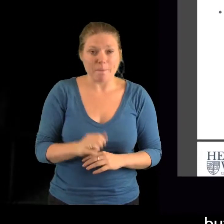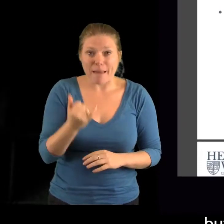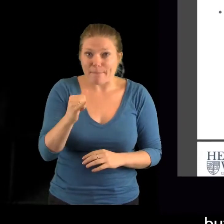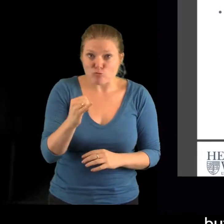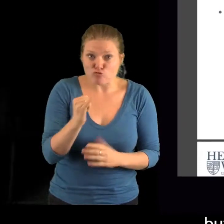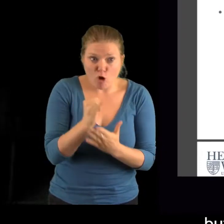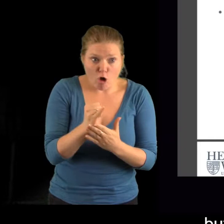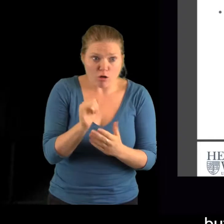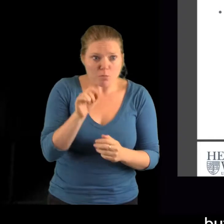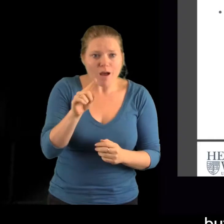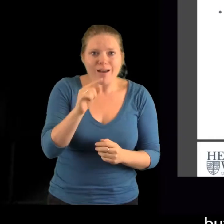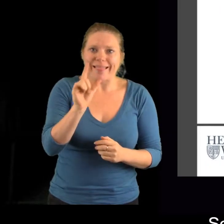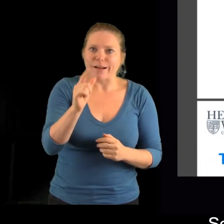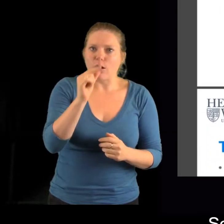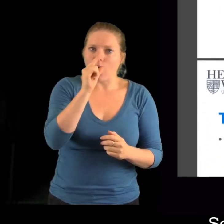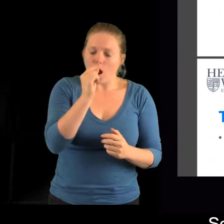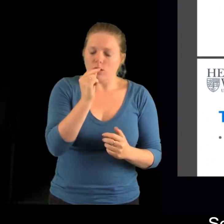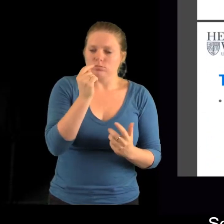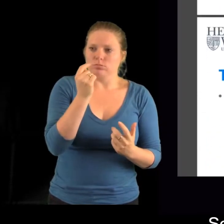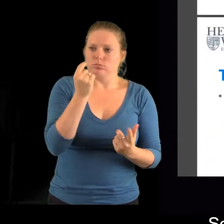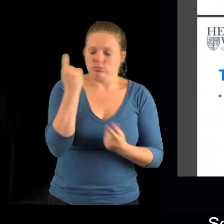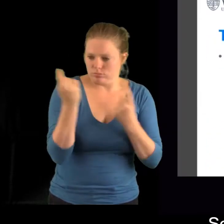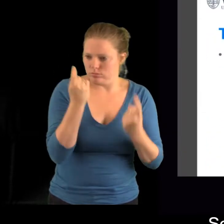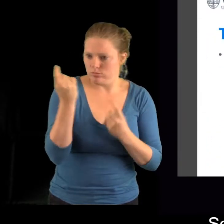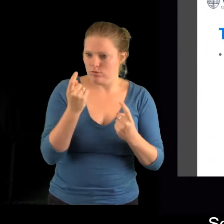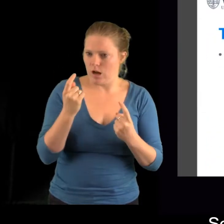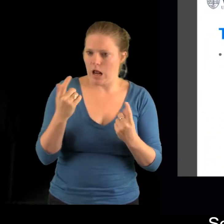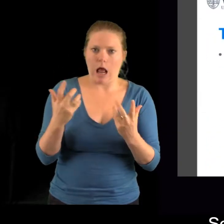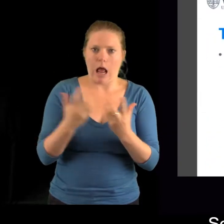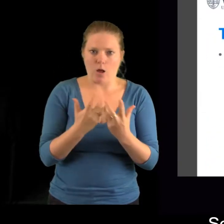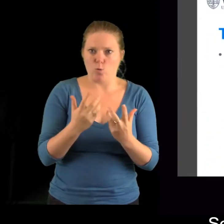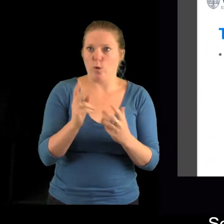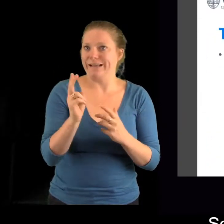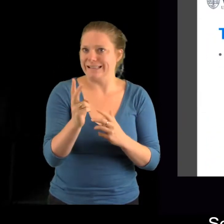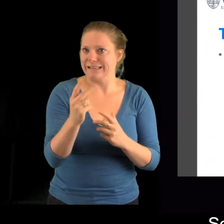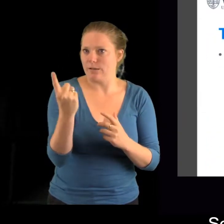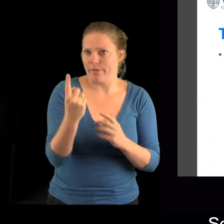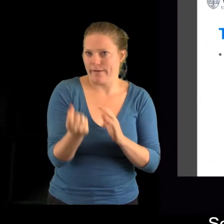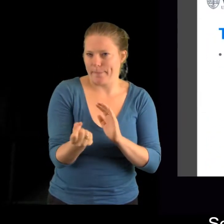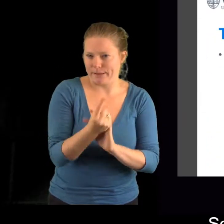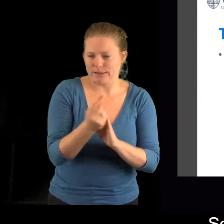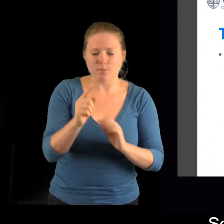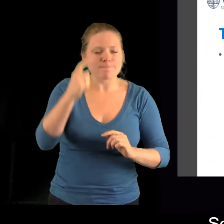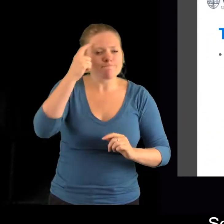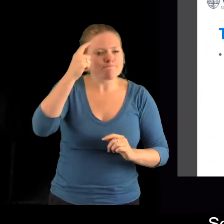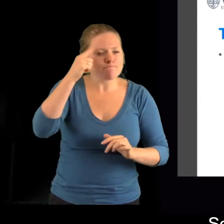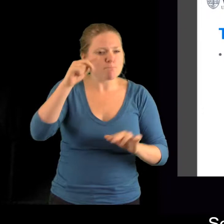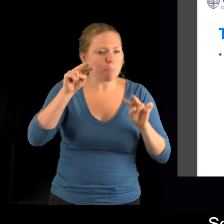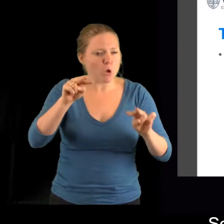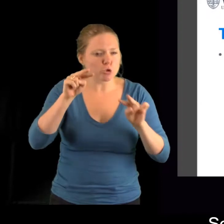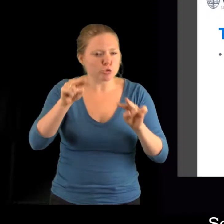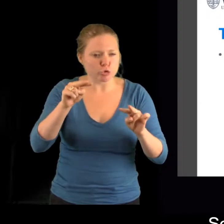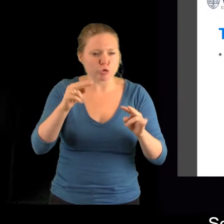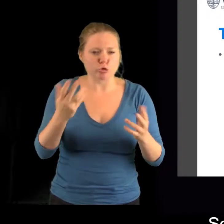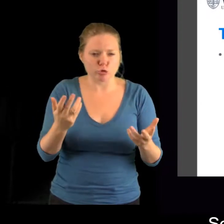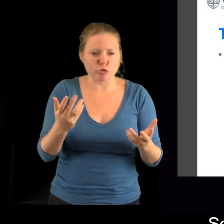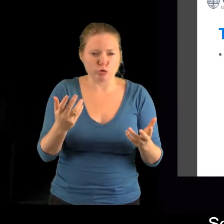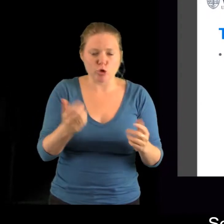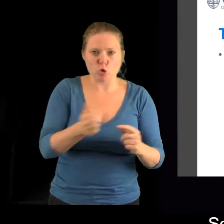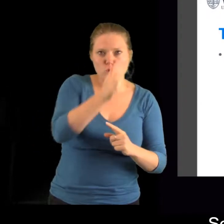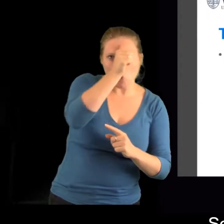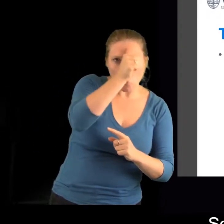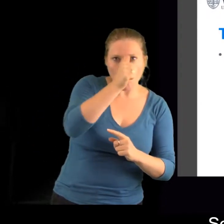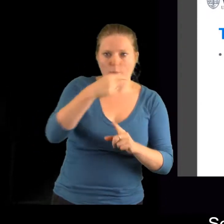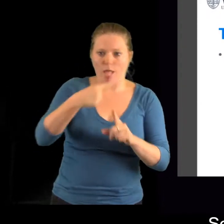in the moment. Okay, so it's the monitor is that whole notion of shuffling back and forth between the knowing